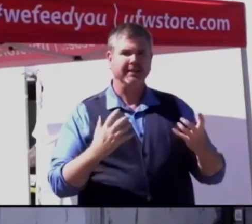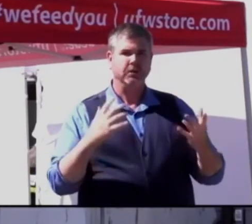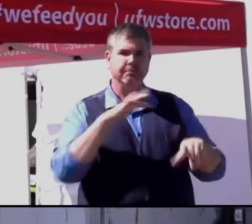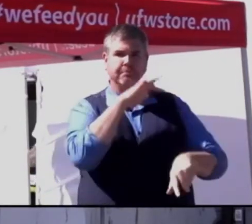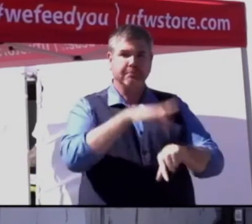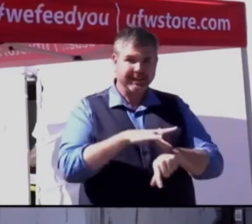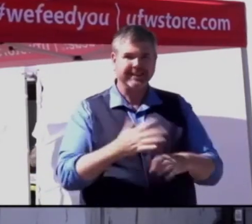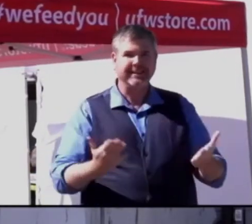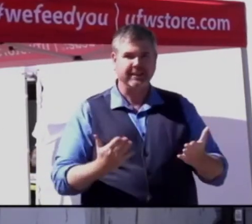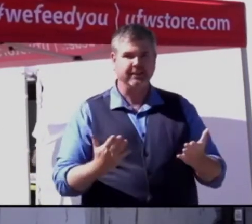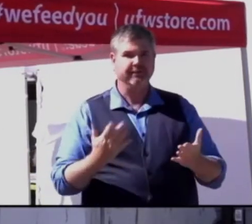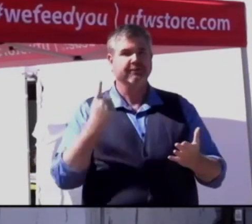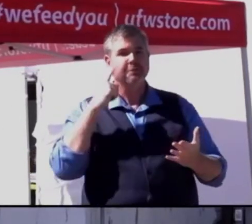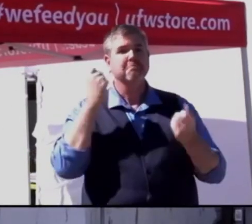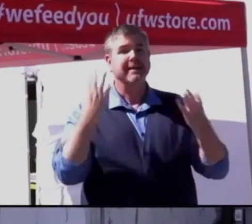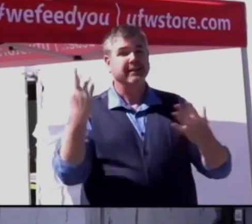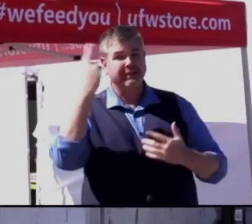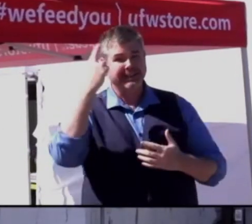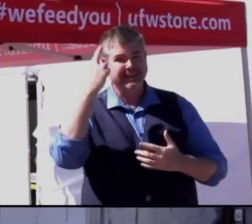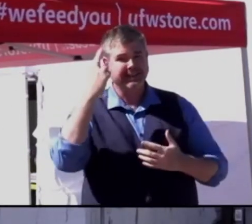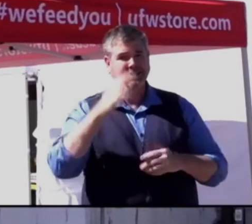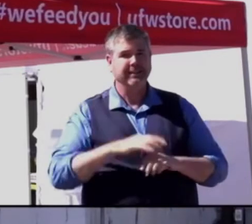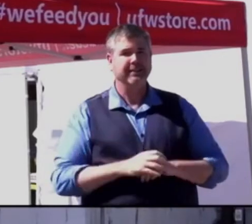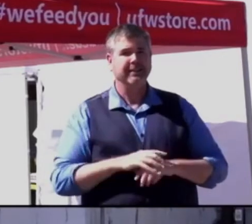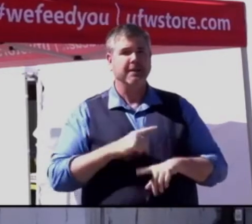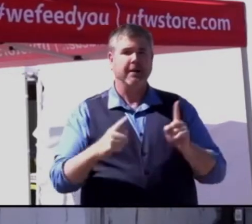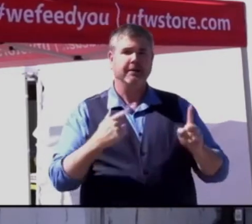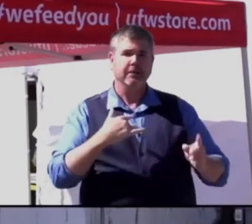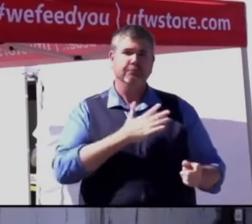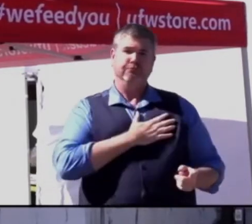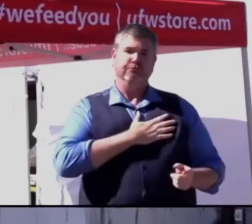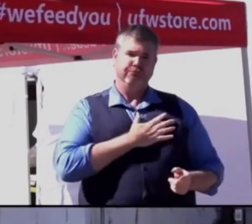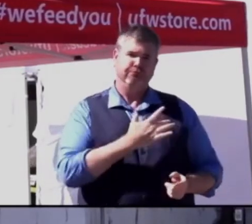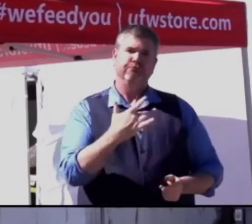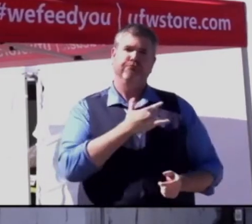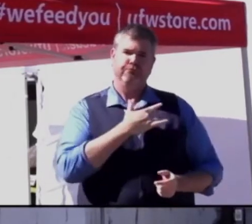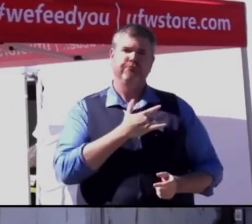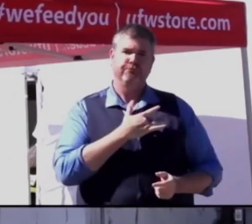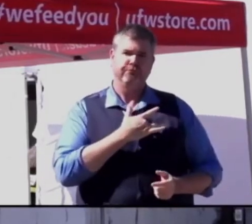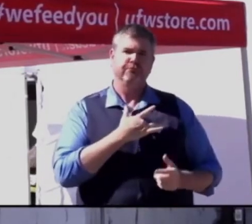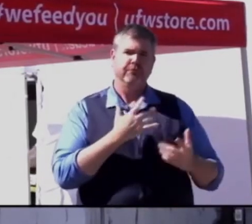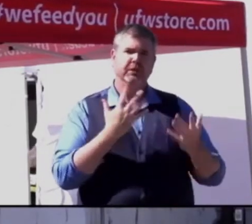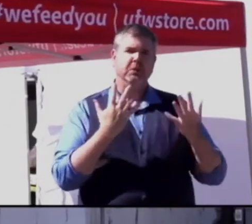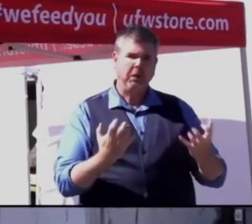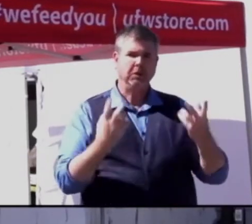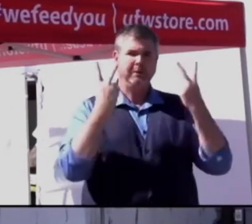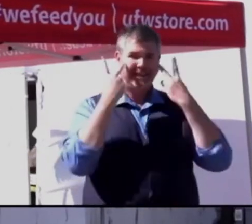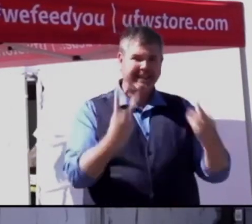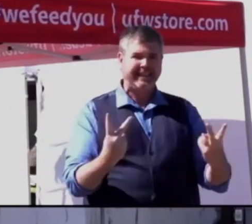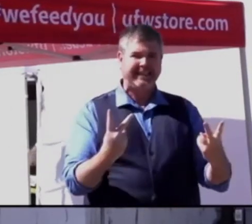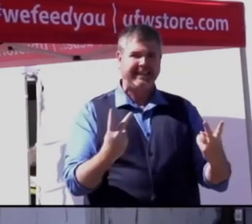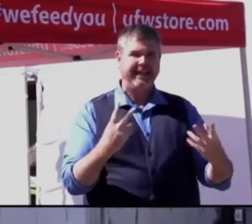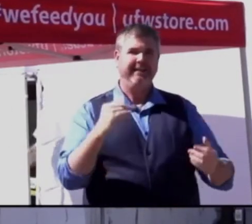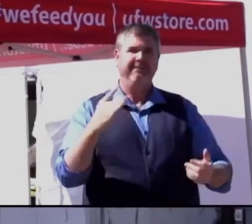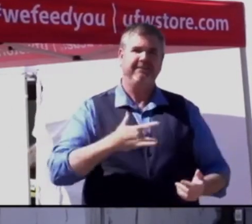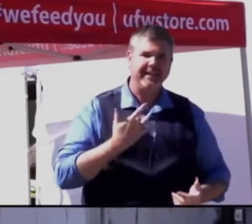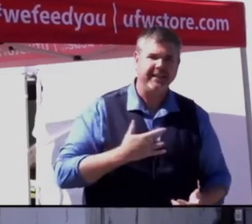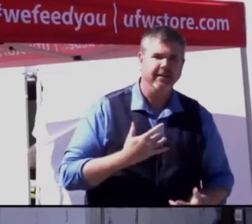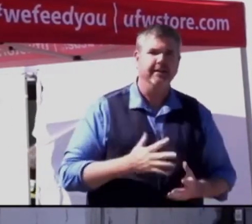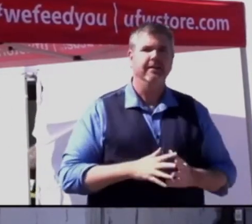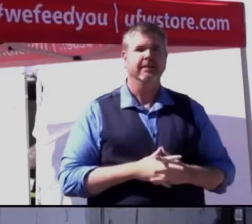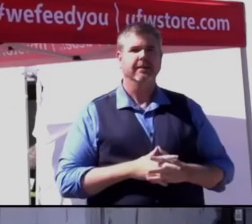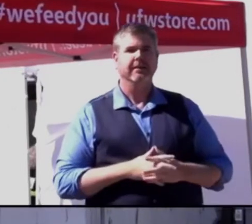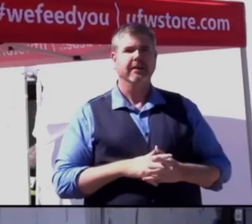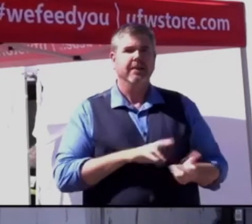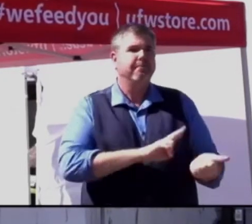many reasons, but some of them are just very personal. I want to see and feel the tremendous hope that we have